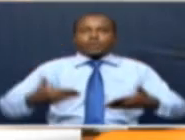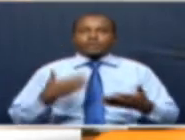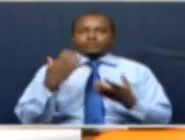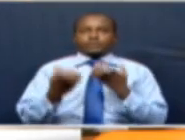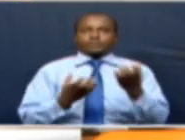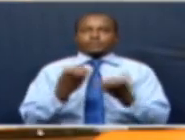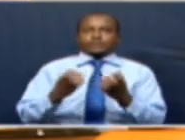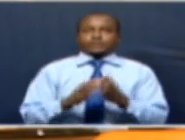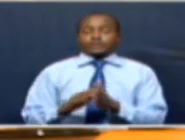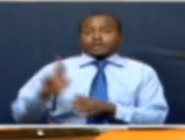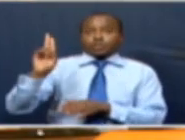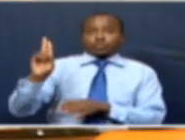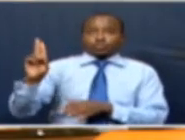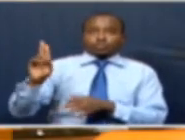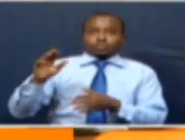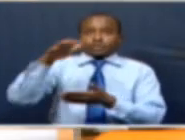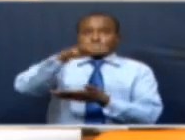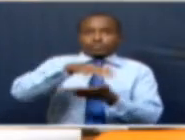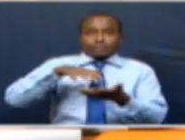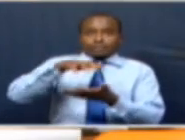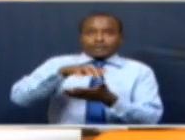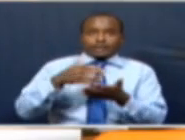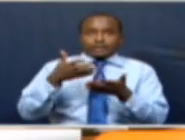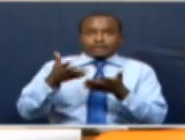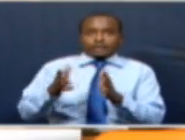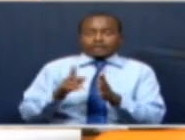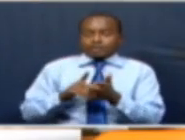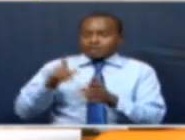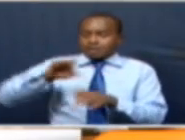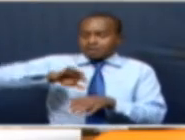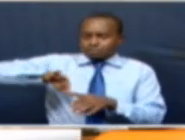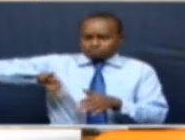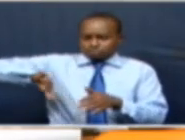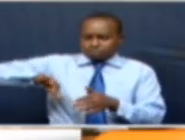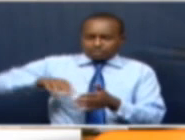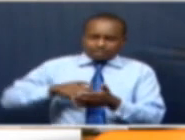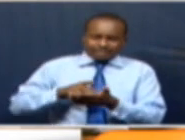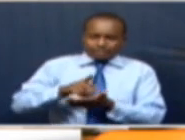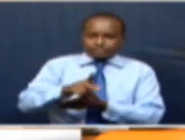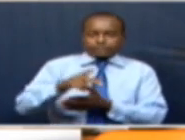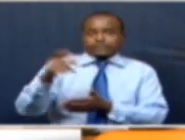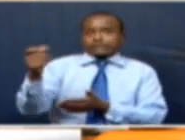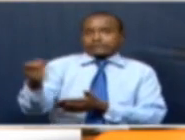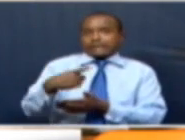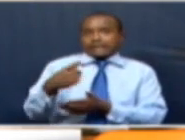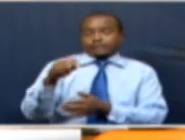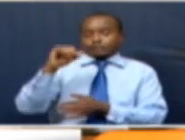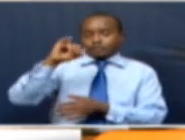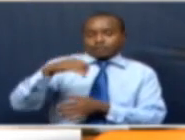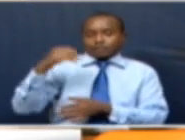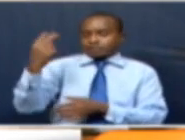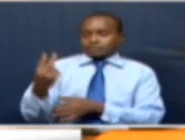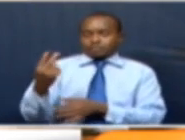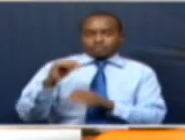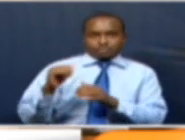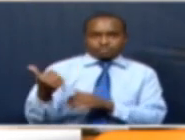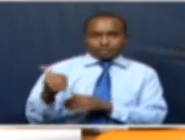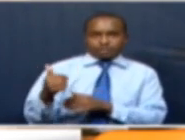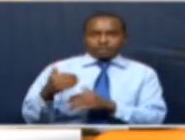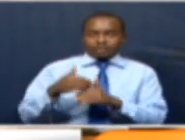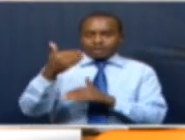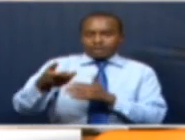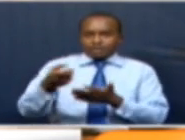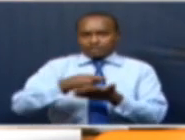Struggling retailer Uchumi Supermarkets is yet to pay its workers' salaries for the month of January and February. That's despite signing